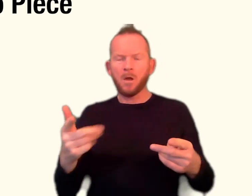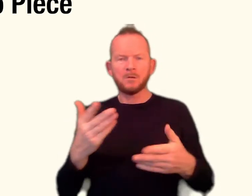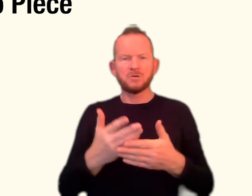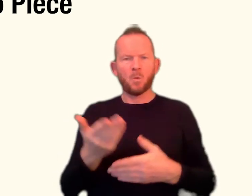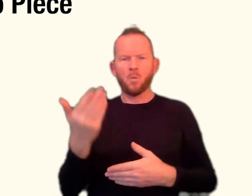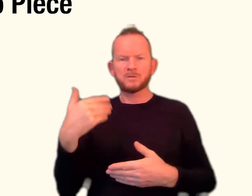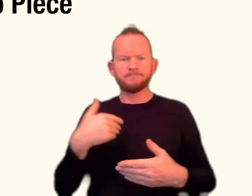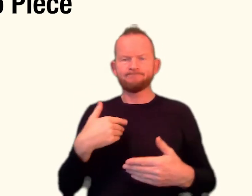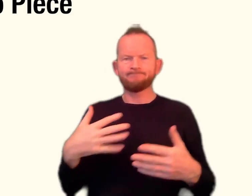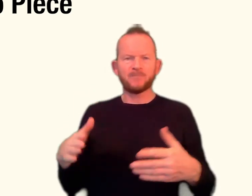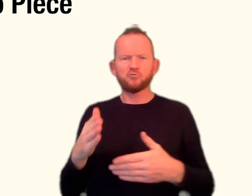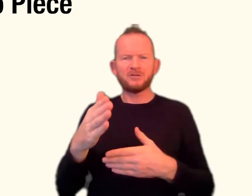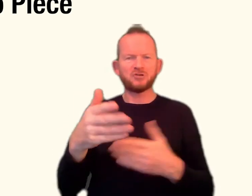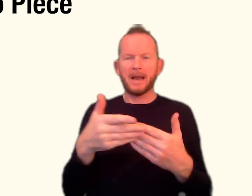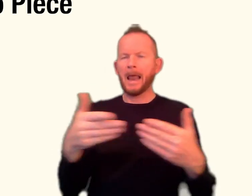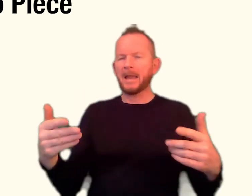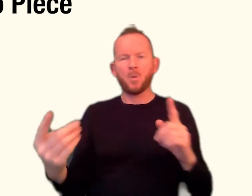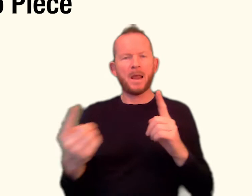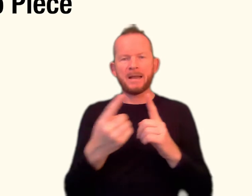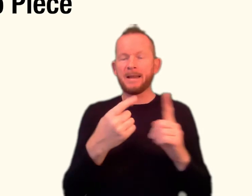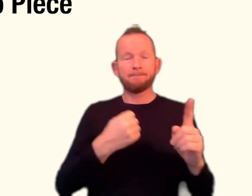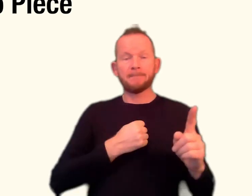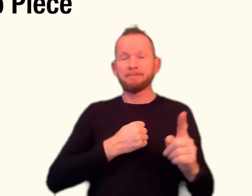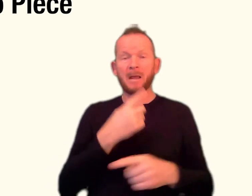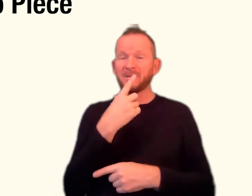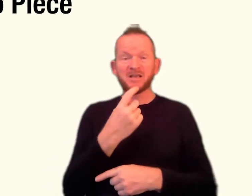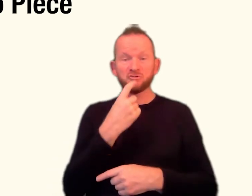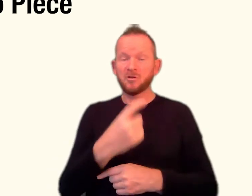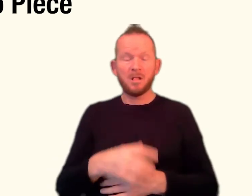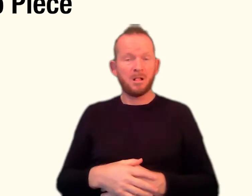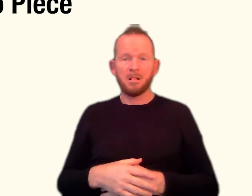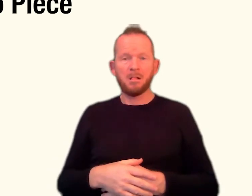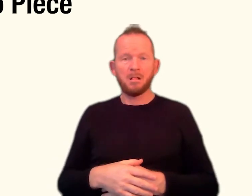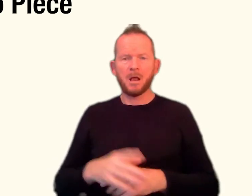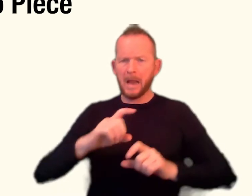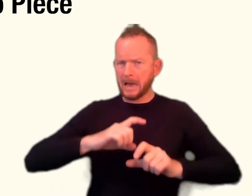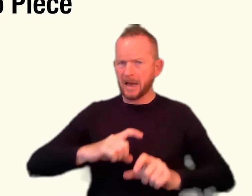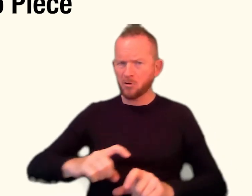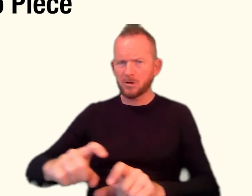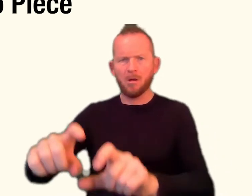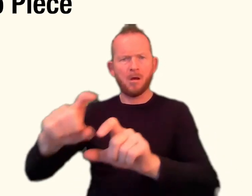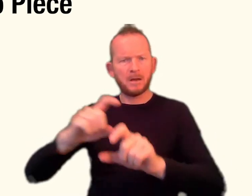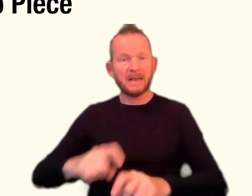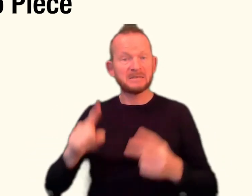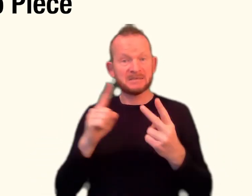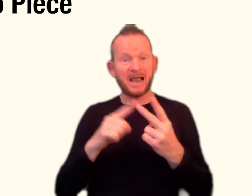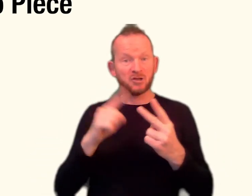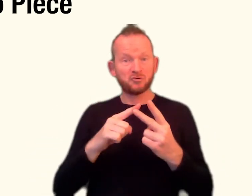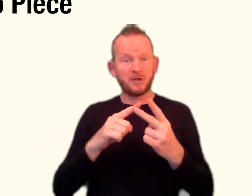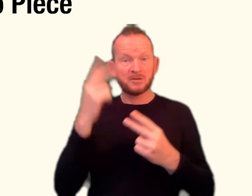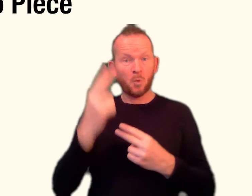wasn't reaching anywhere near my potential. And this carried on into secondary